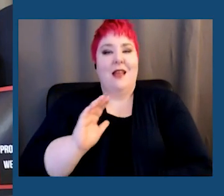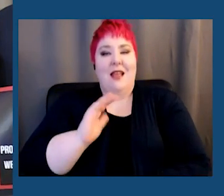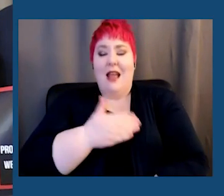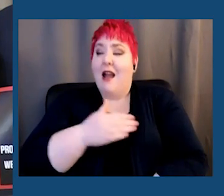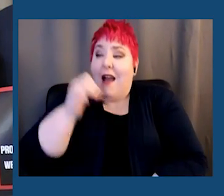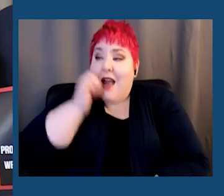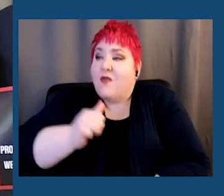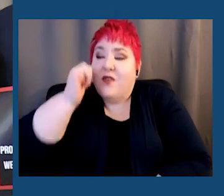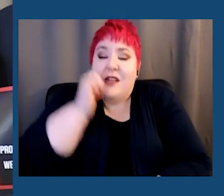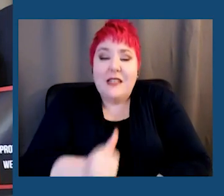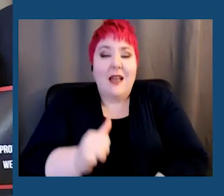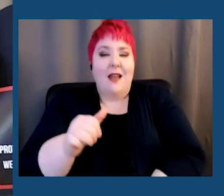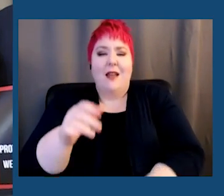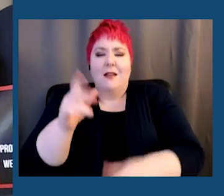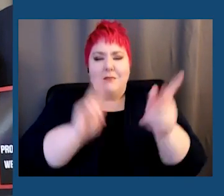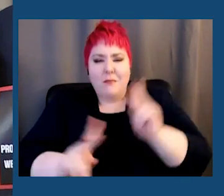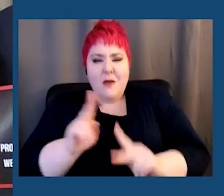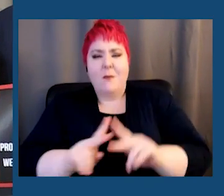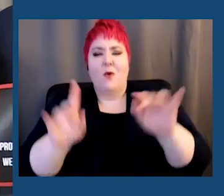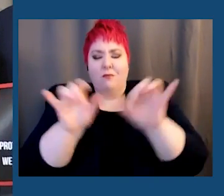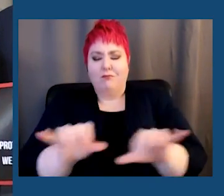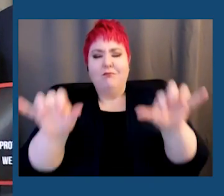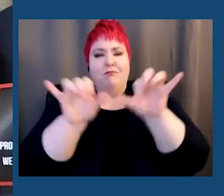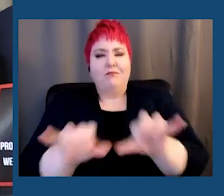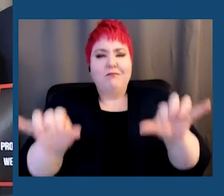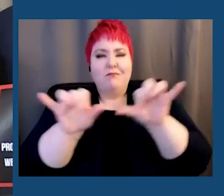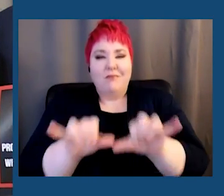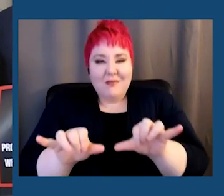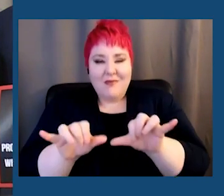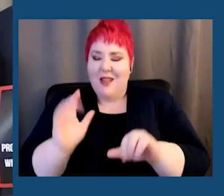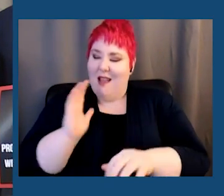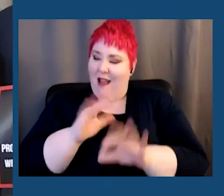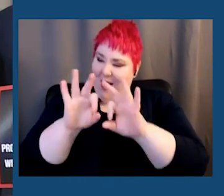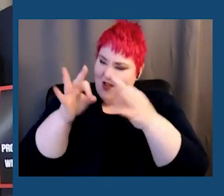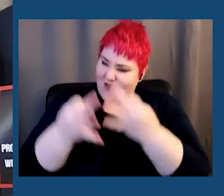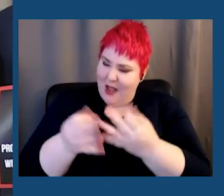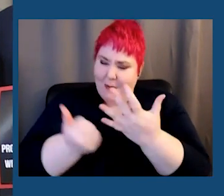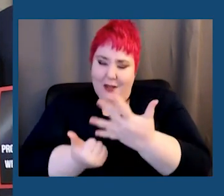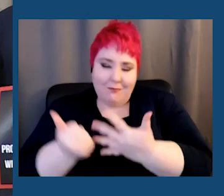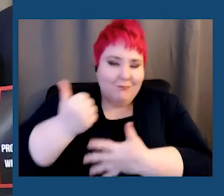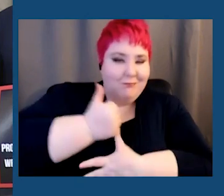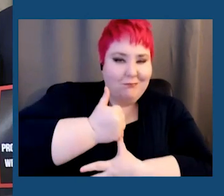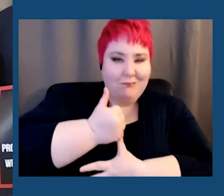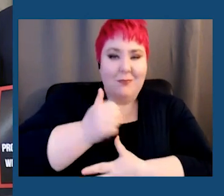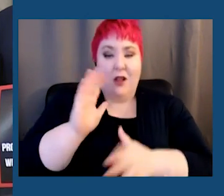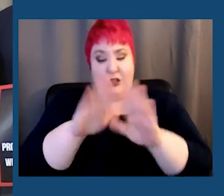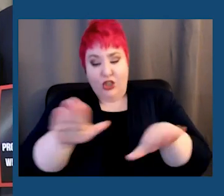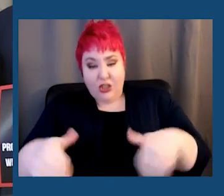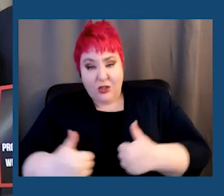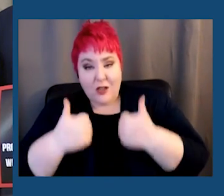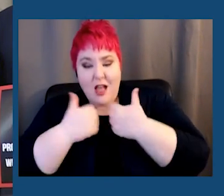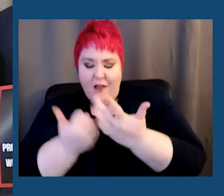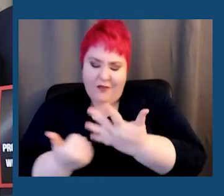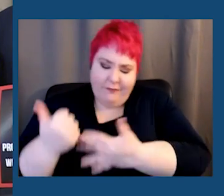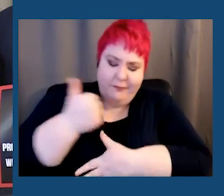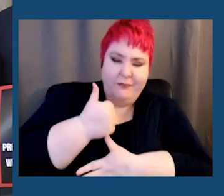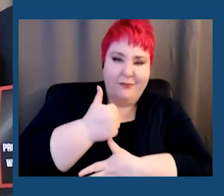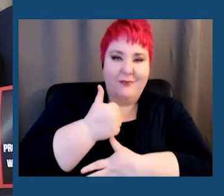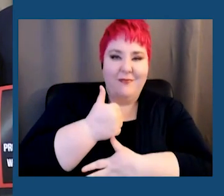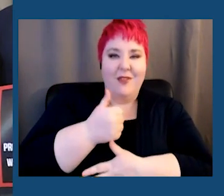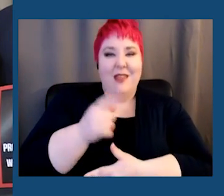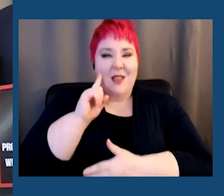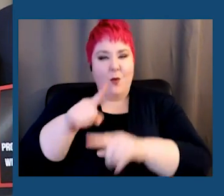for putting family first, for putting our children's life first, who depend on these small